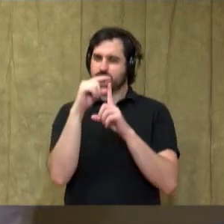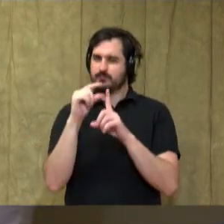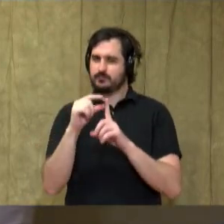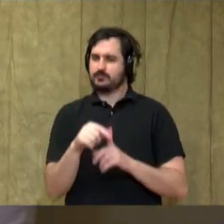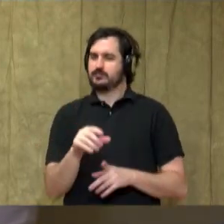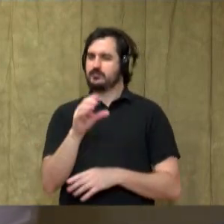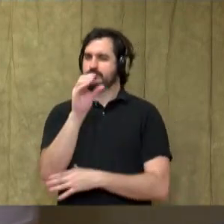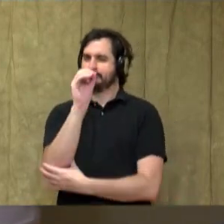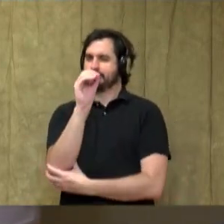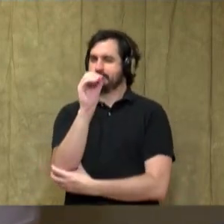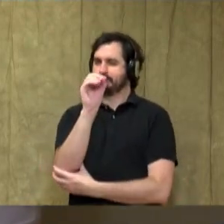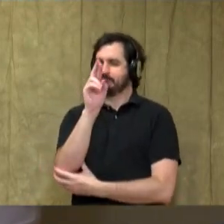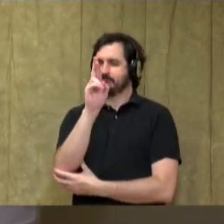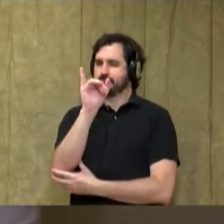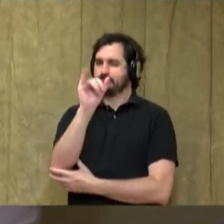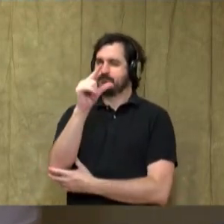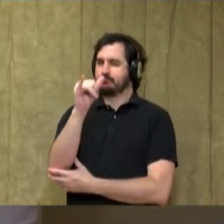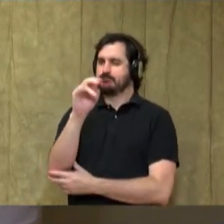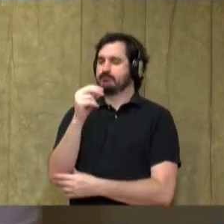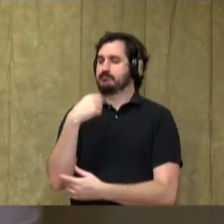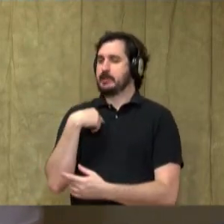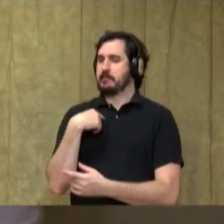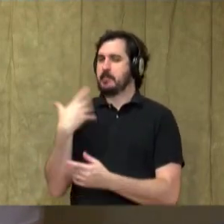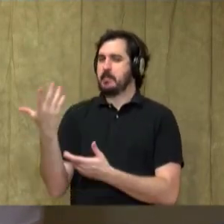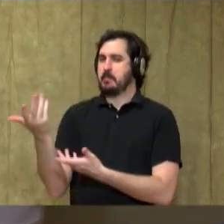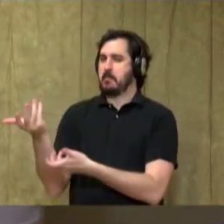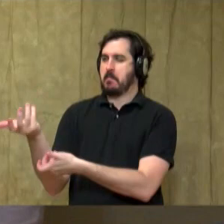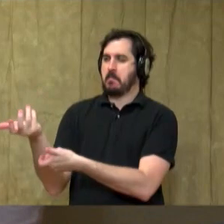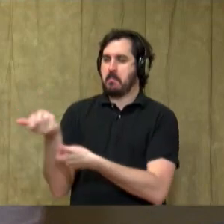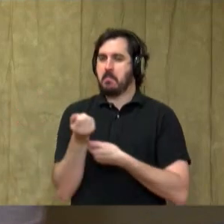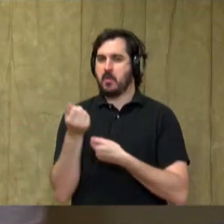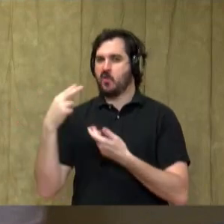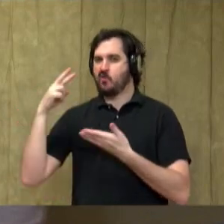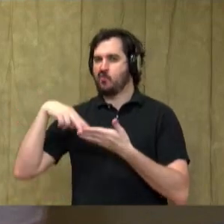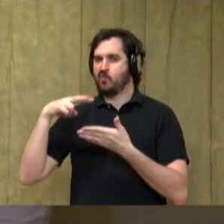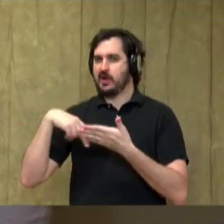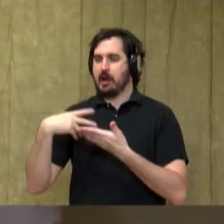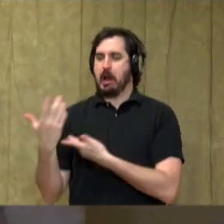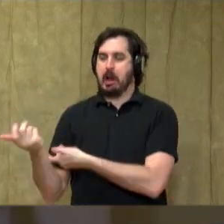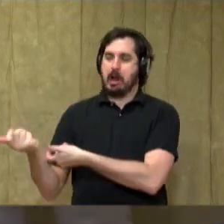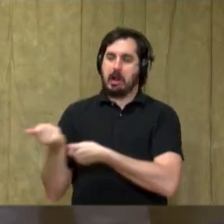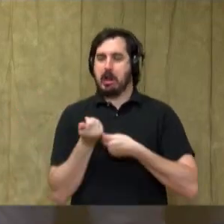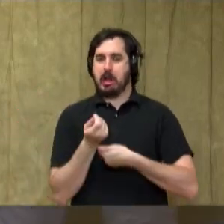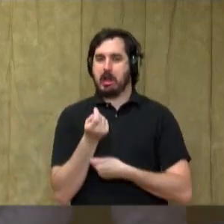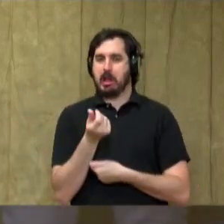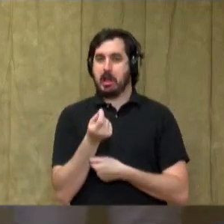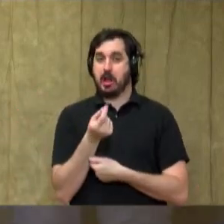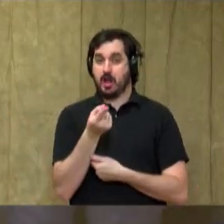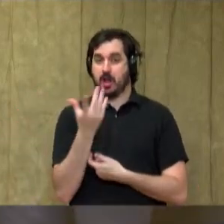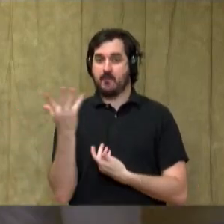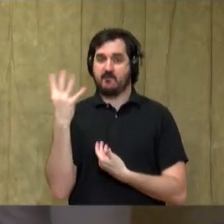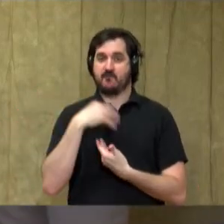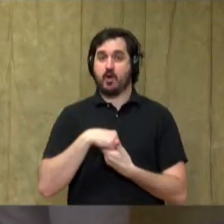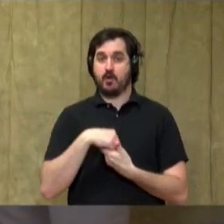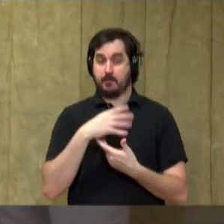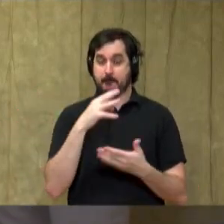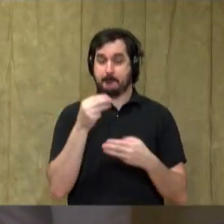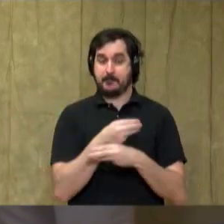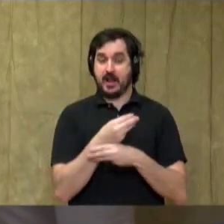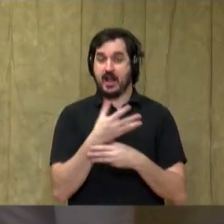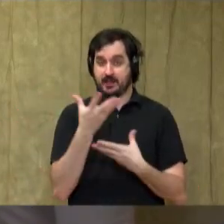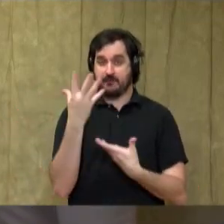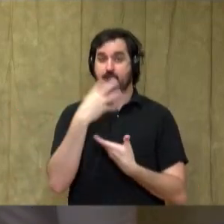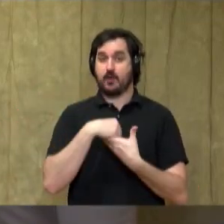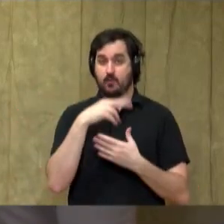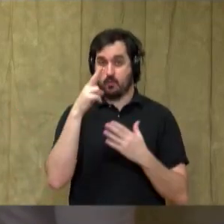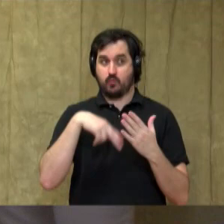about math is that math also involves reading a lot more than you realize. Think about the word origin.